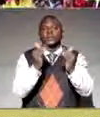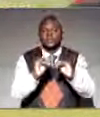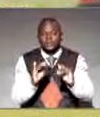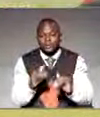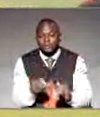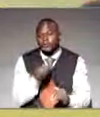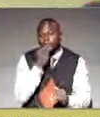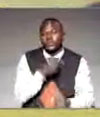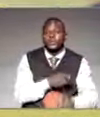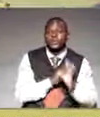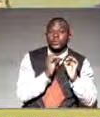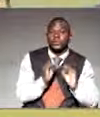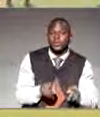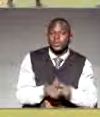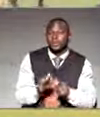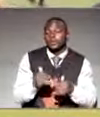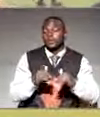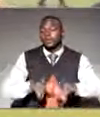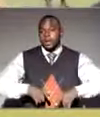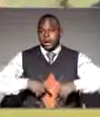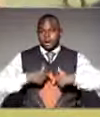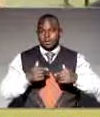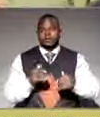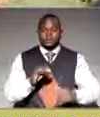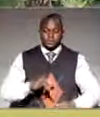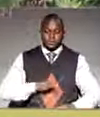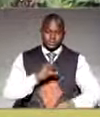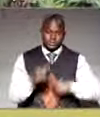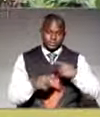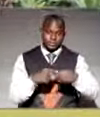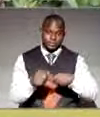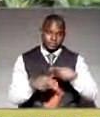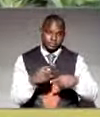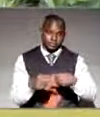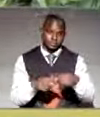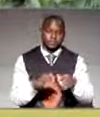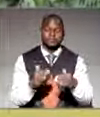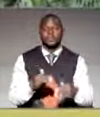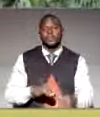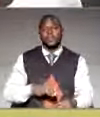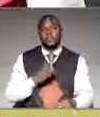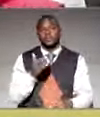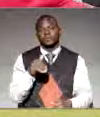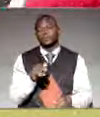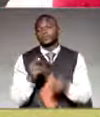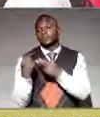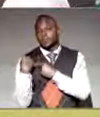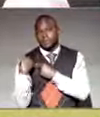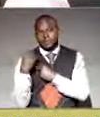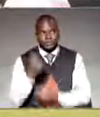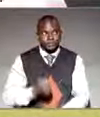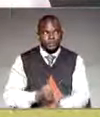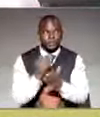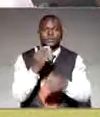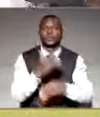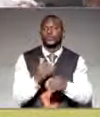food insecurity and fragile livelihoods to self-reliance and resiliency. People feel more responsible if you help them to